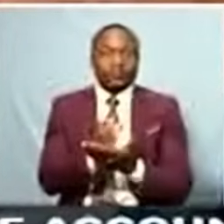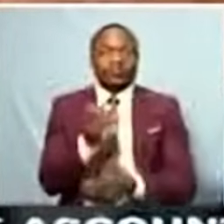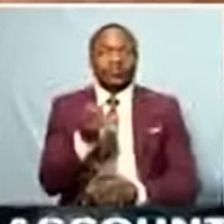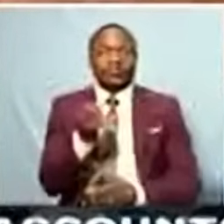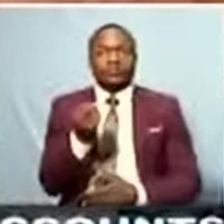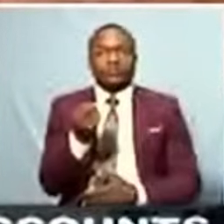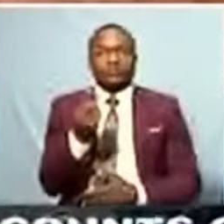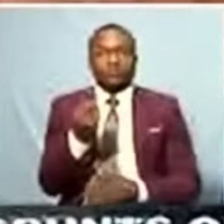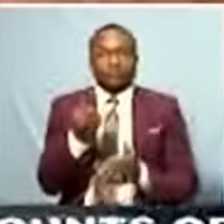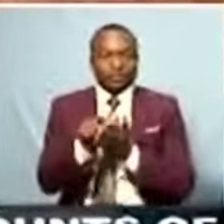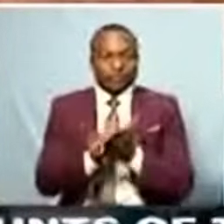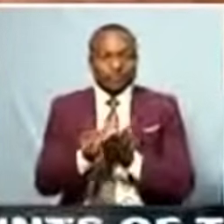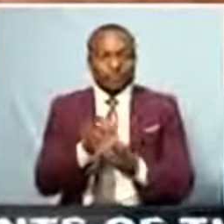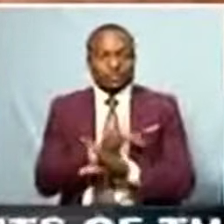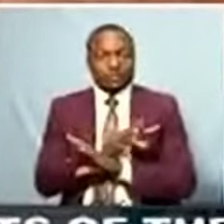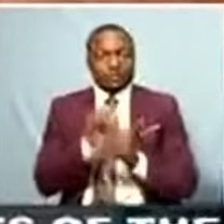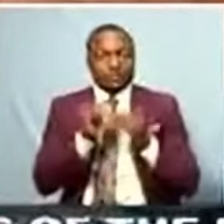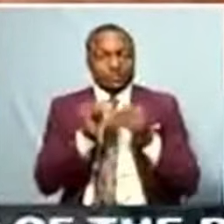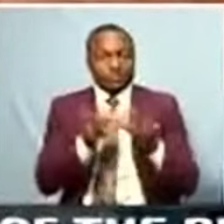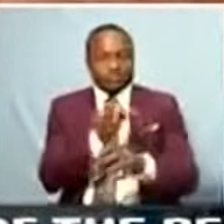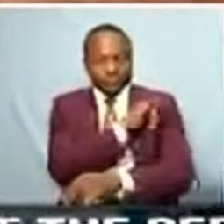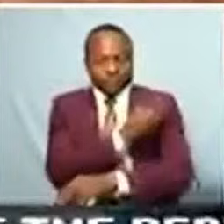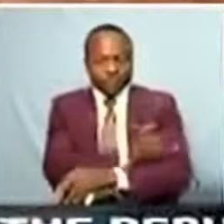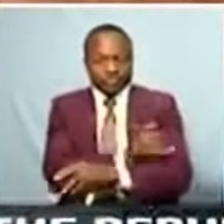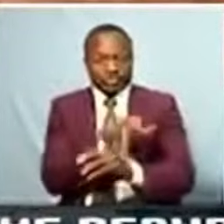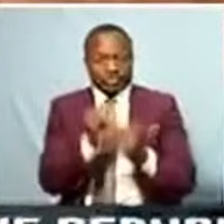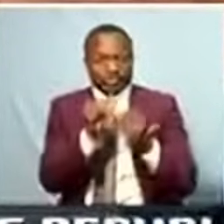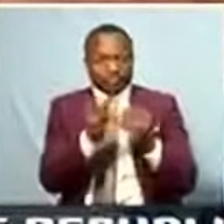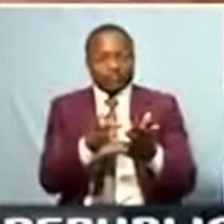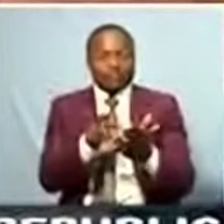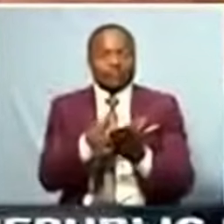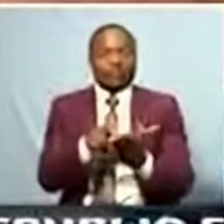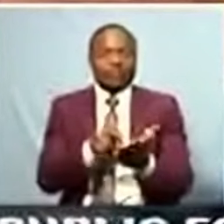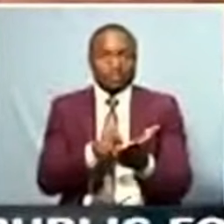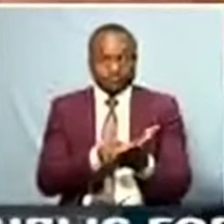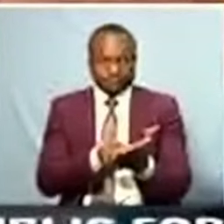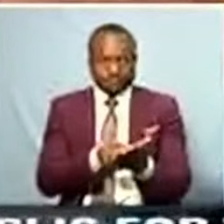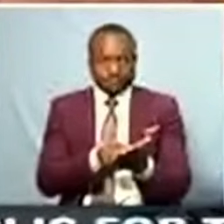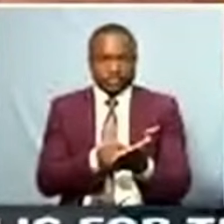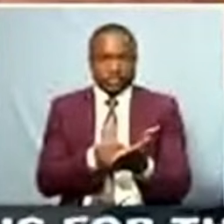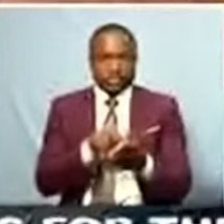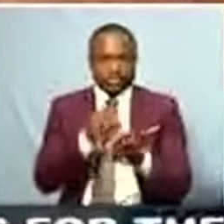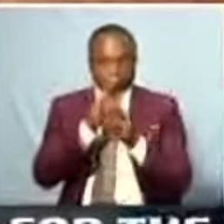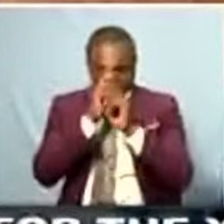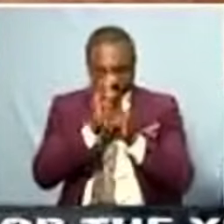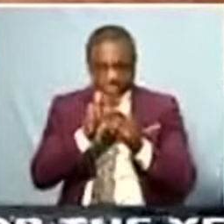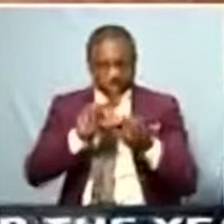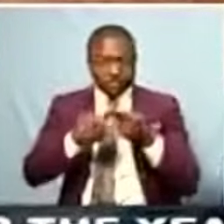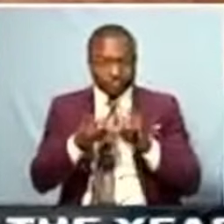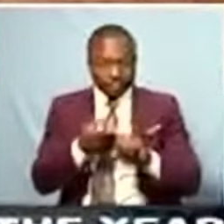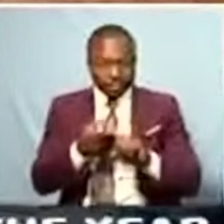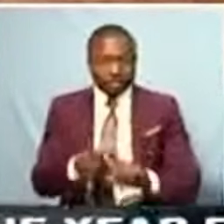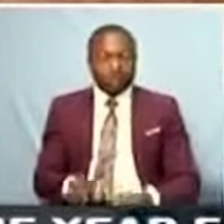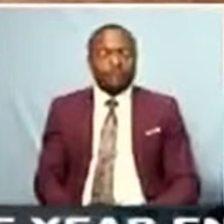Zambia, which gives you immunity as you make submission before this honorable committee. Honorable colleagues, we were